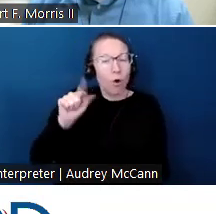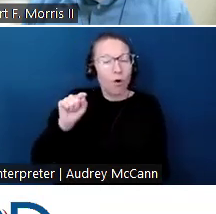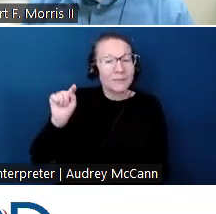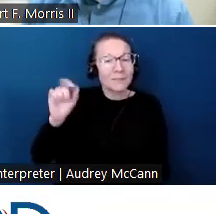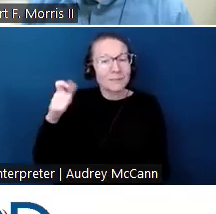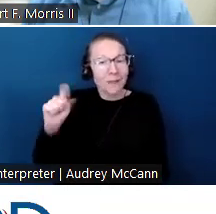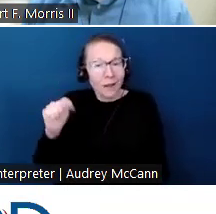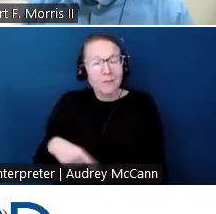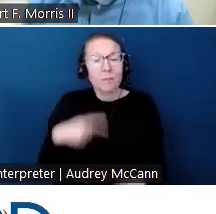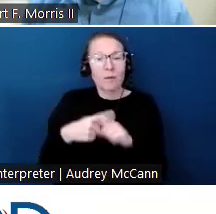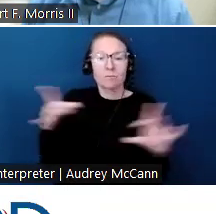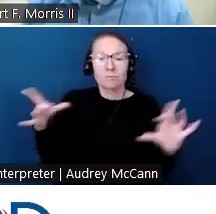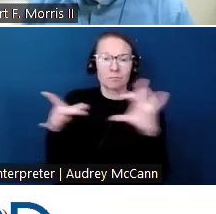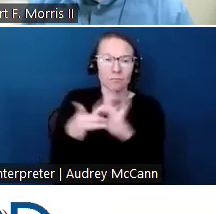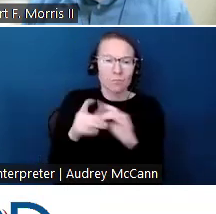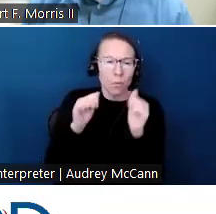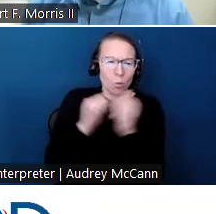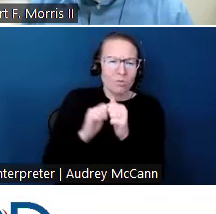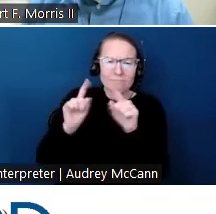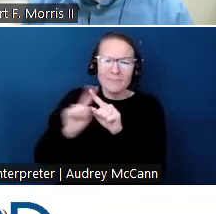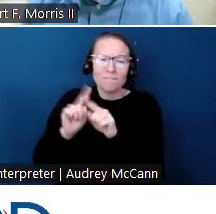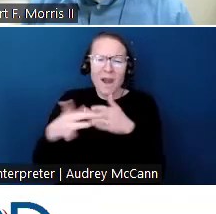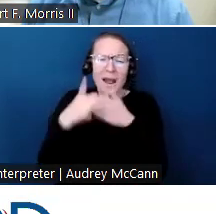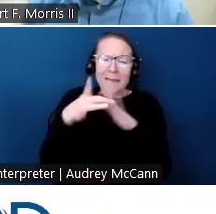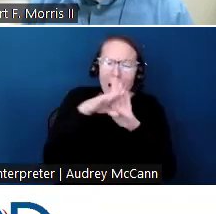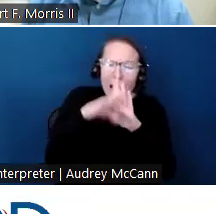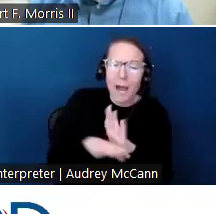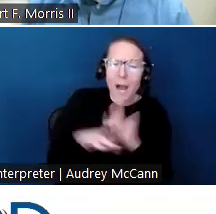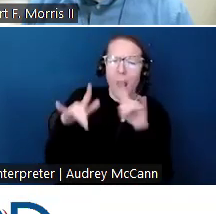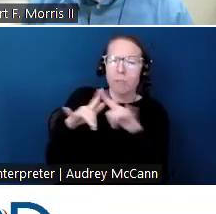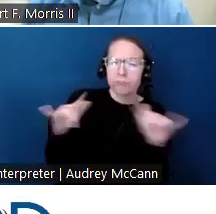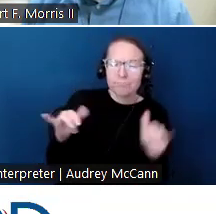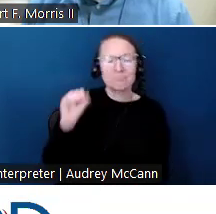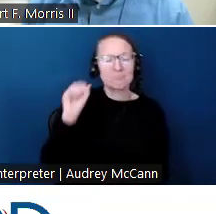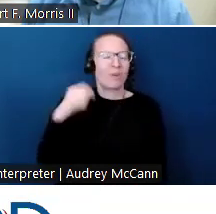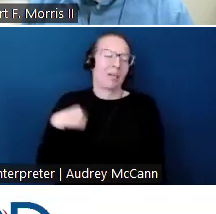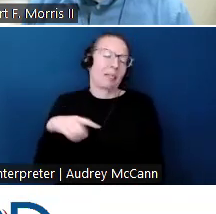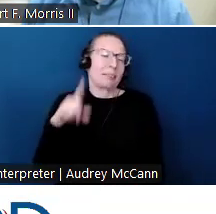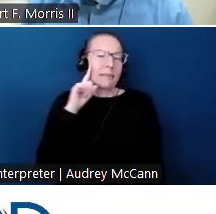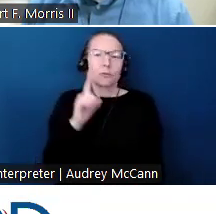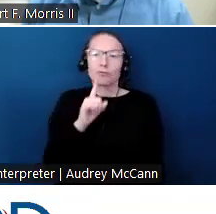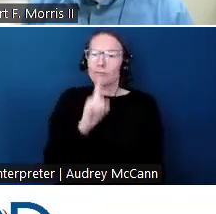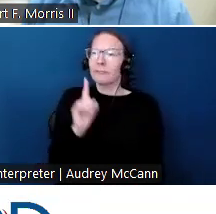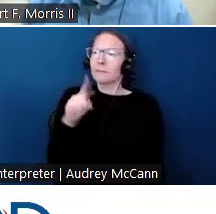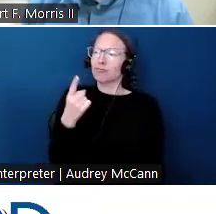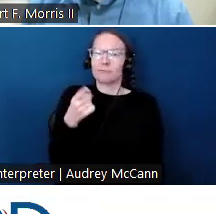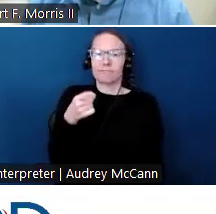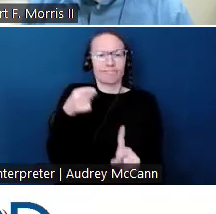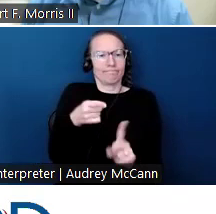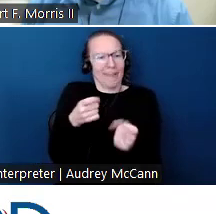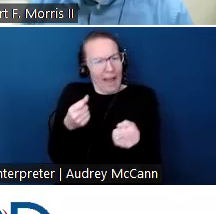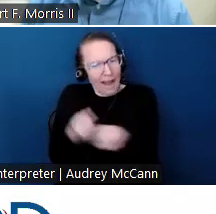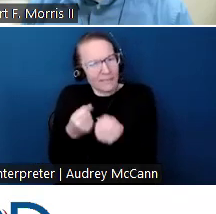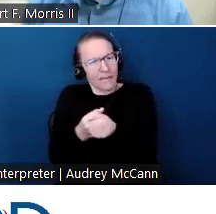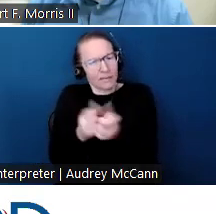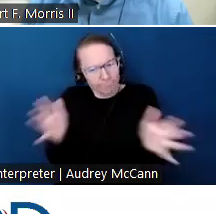touch with the WCAG guidelines and all that kind of stuff. So I think it's really a matter of just advocating and